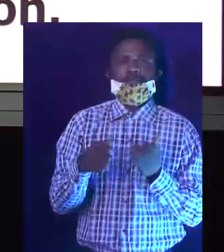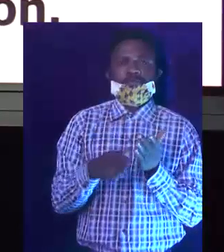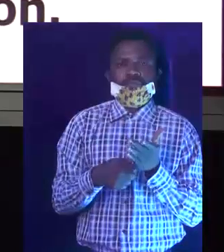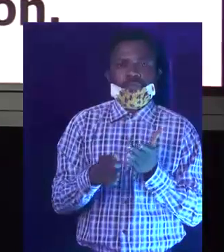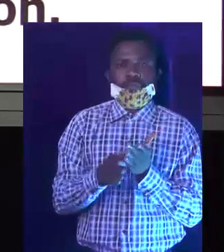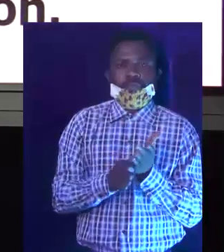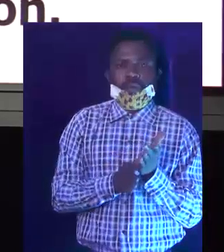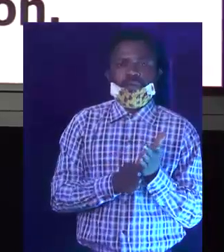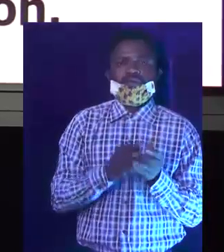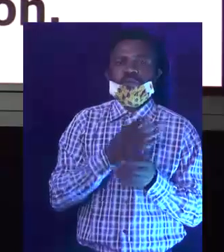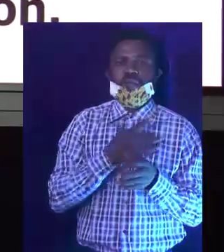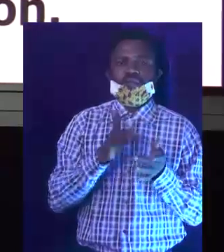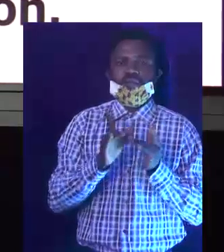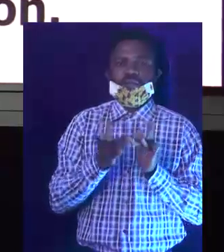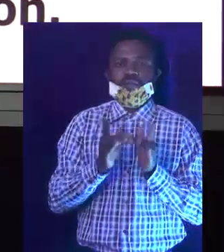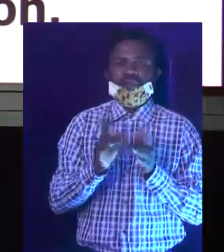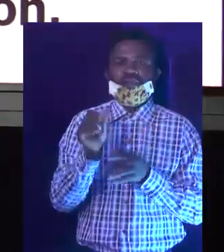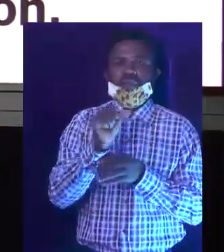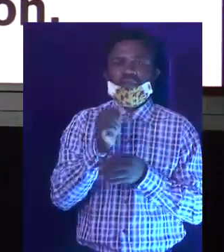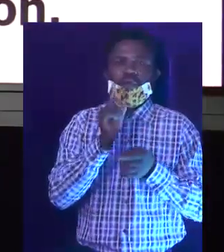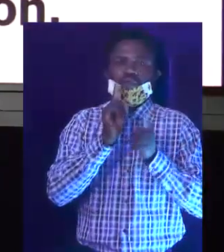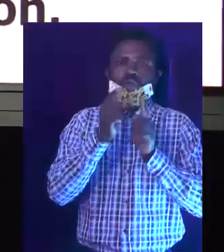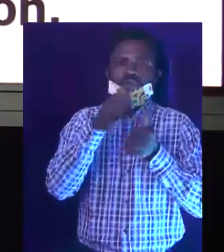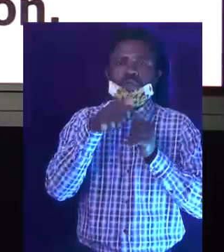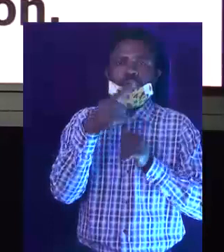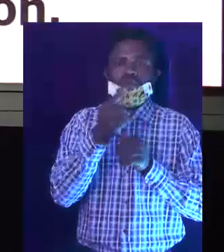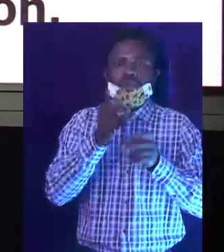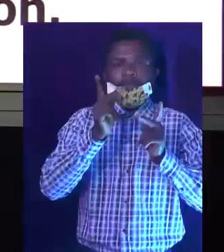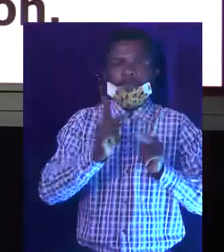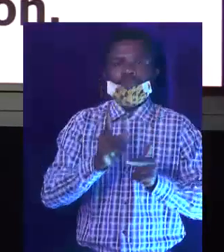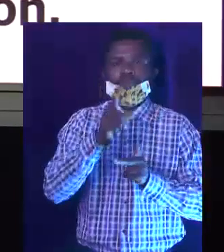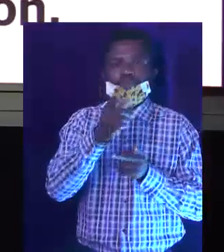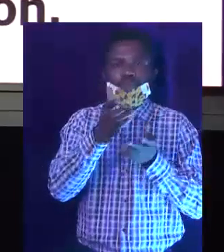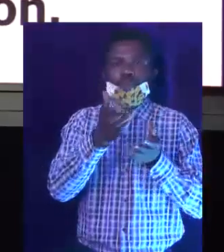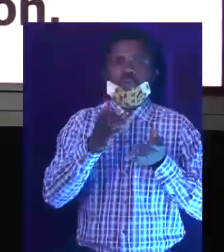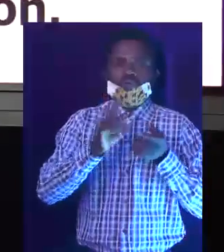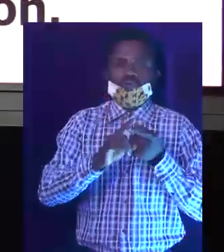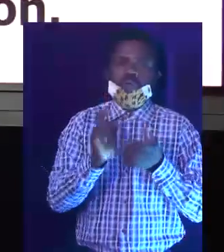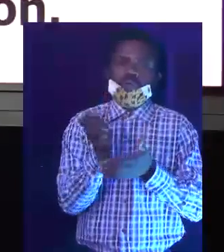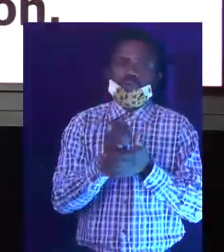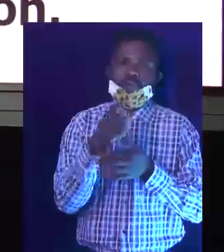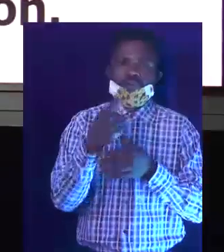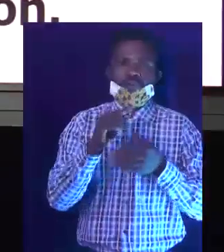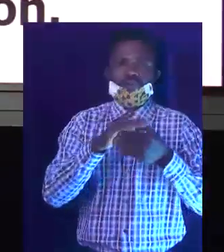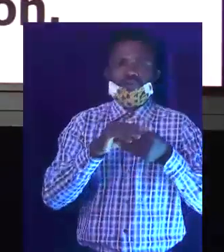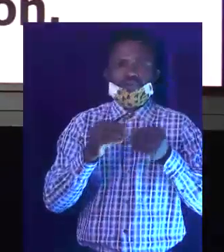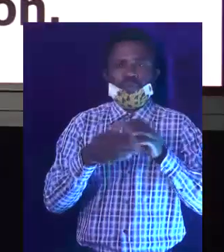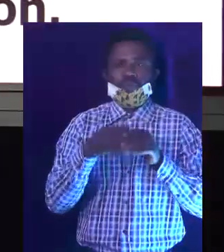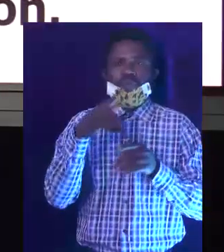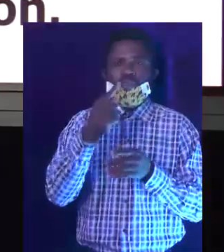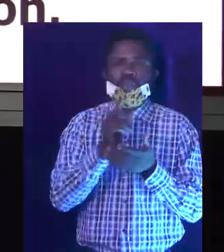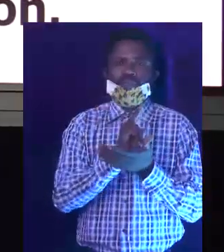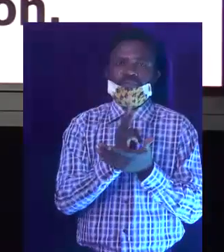articles, magazines, and internet articles talking about the person you want to write the